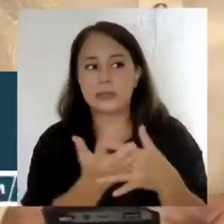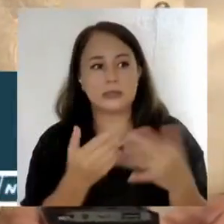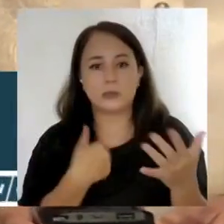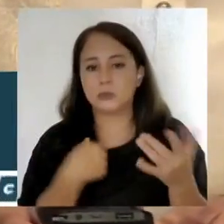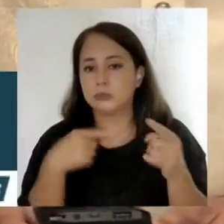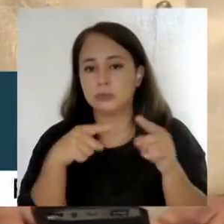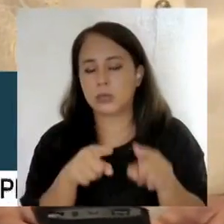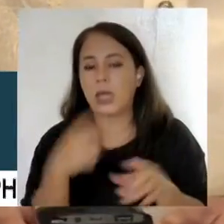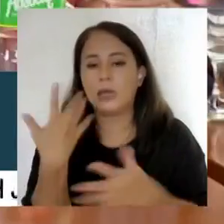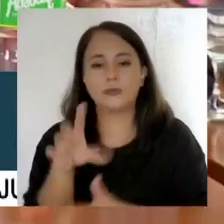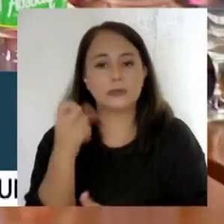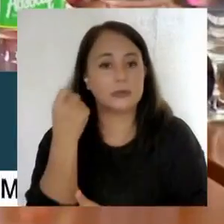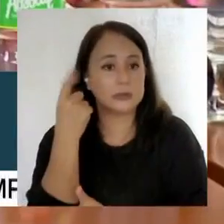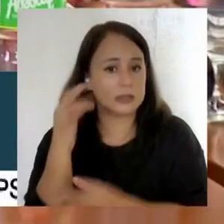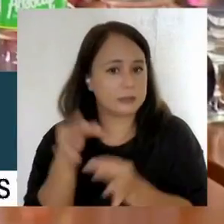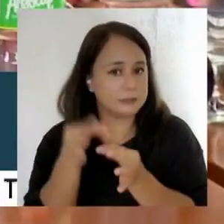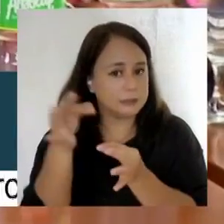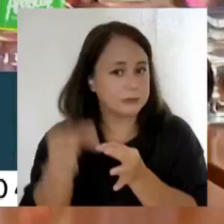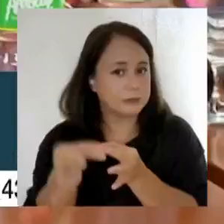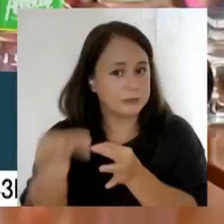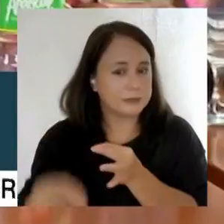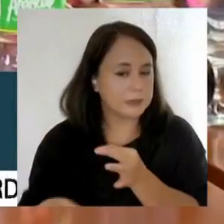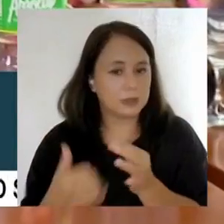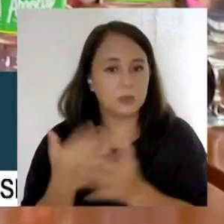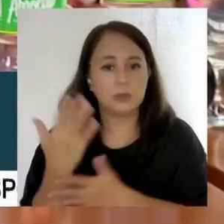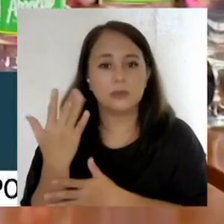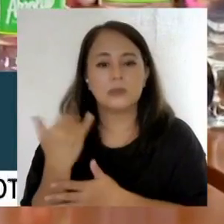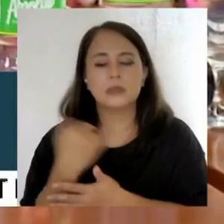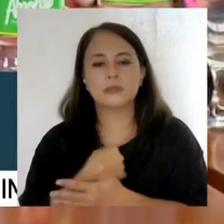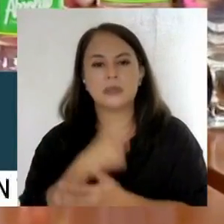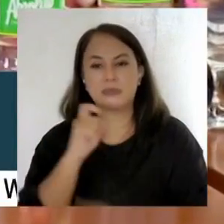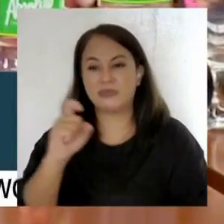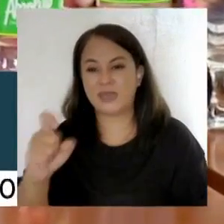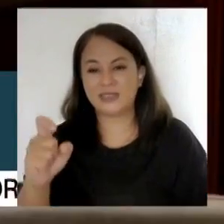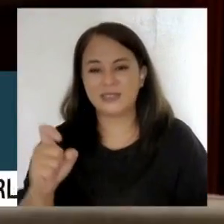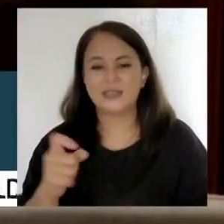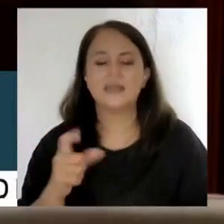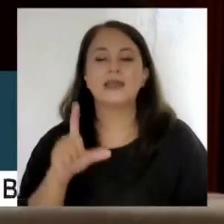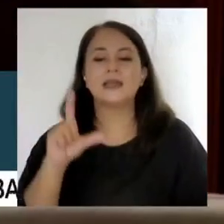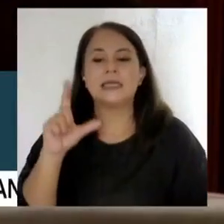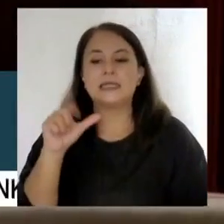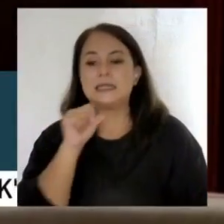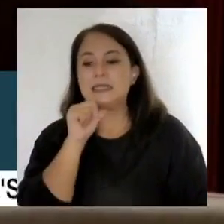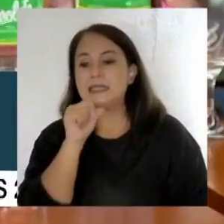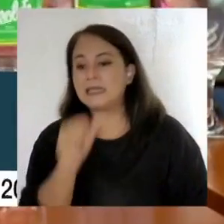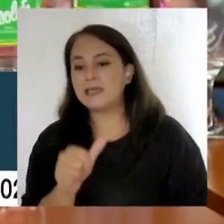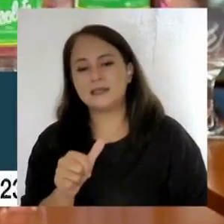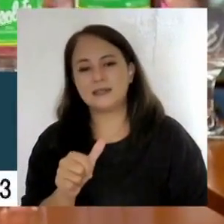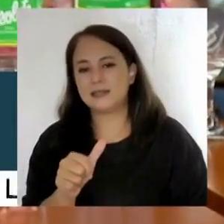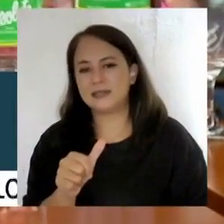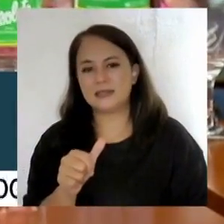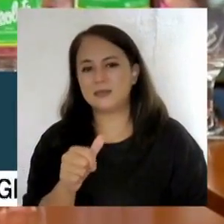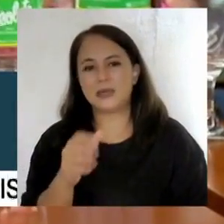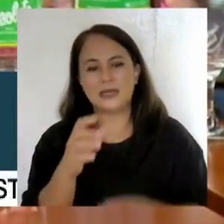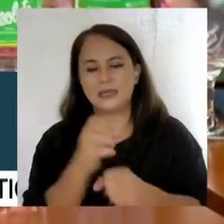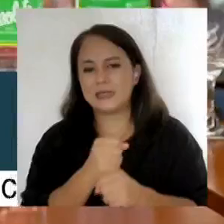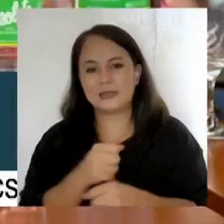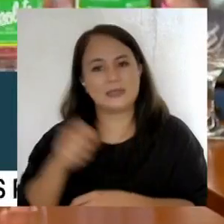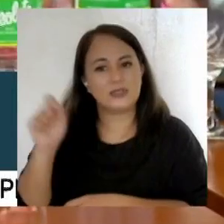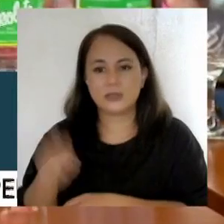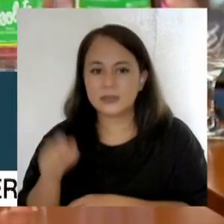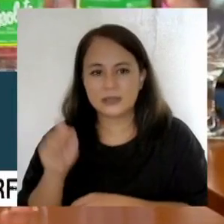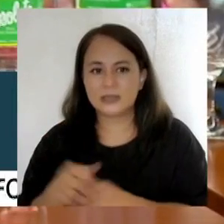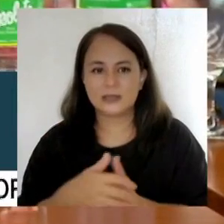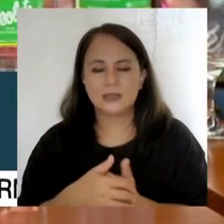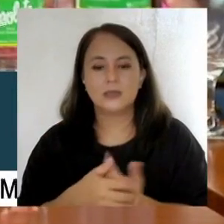understand the delay. Kesa naman magbadali tayo at hindi tayo makakuha ng justice, gusto